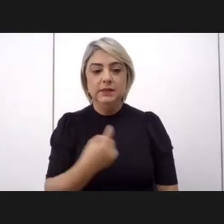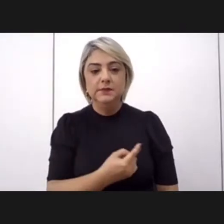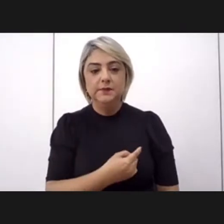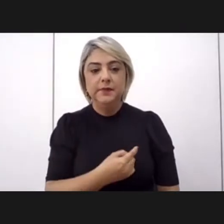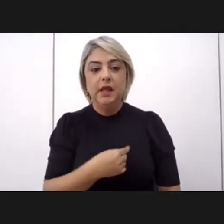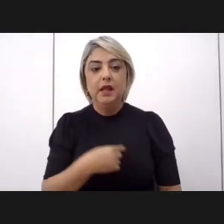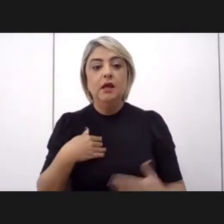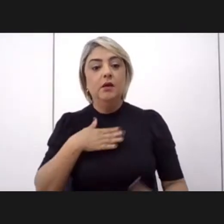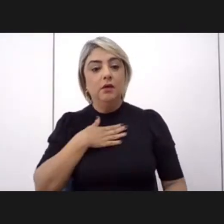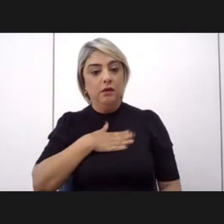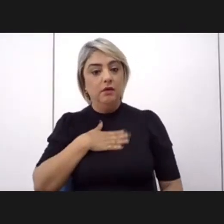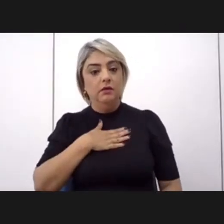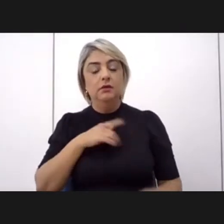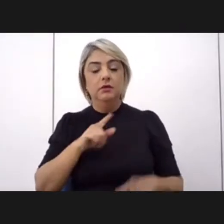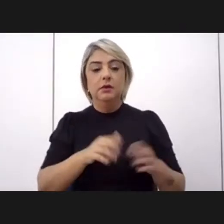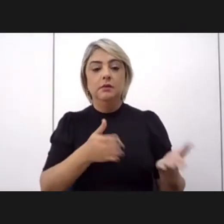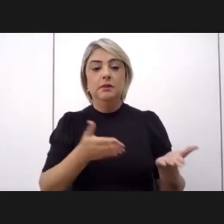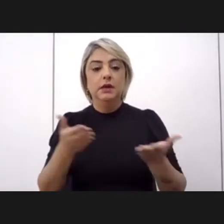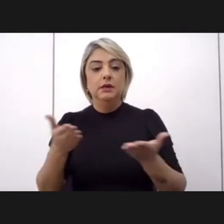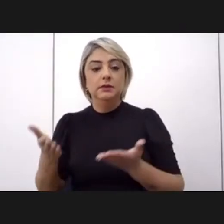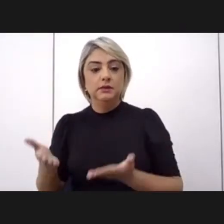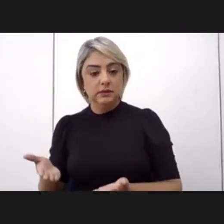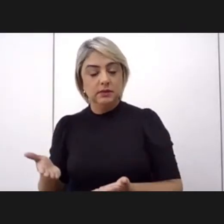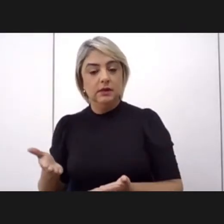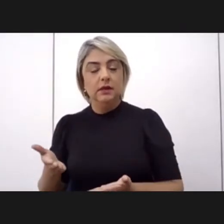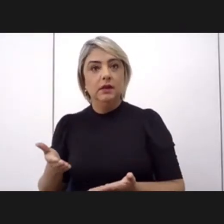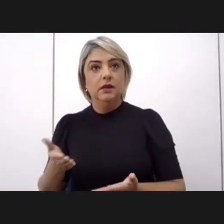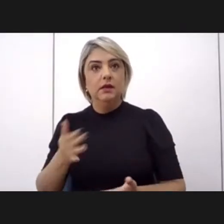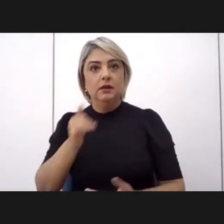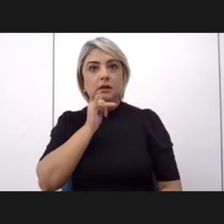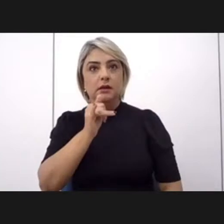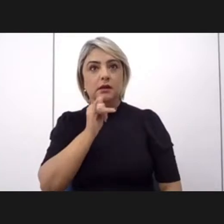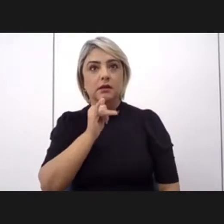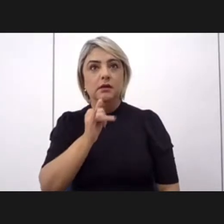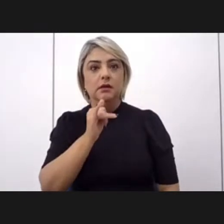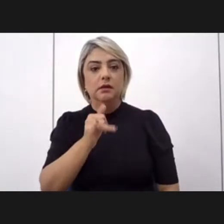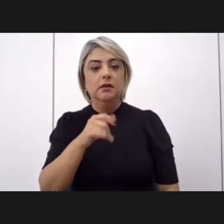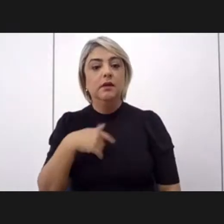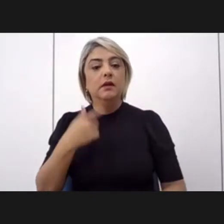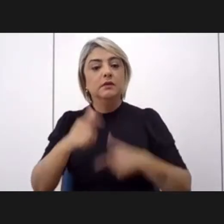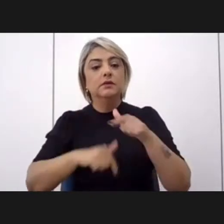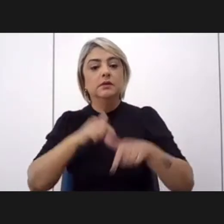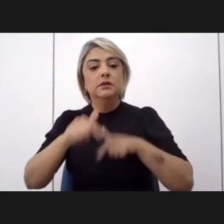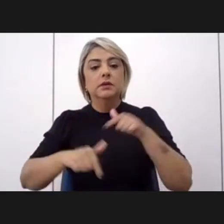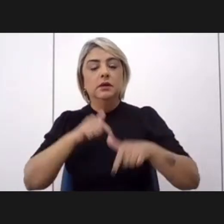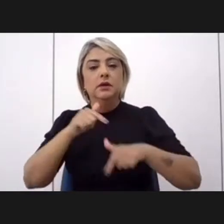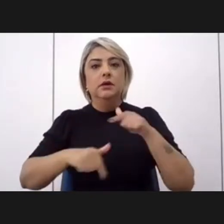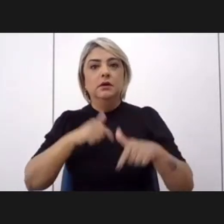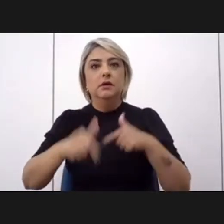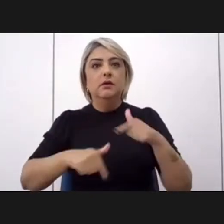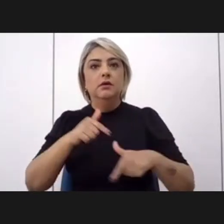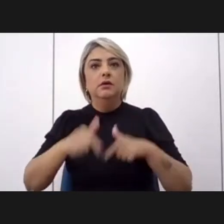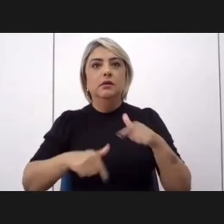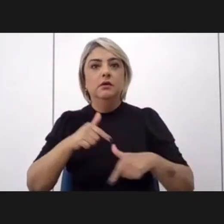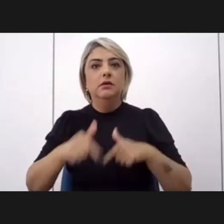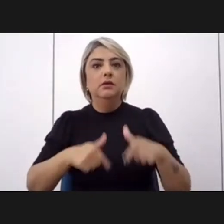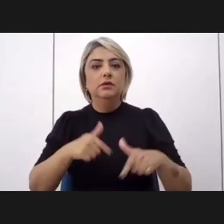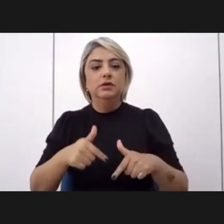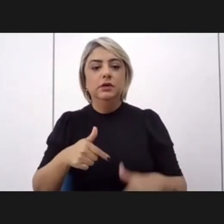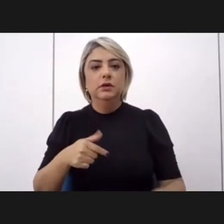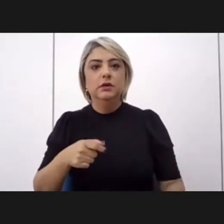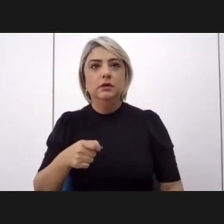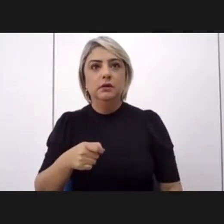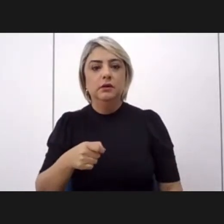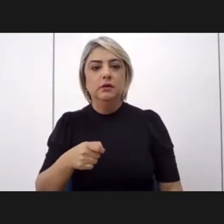news. I would like to say that we are working on an English version of the book as well. We have